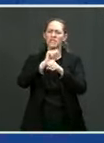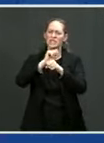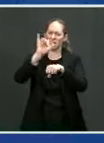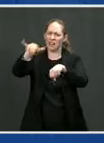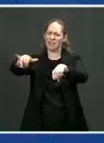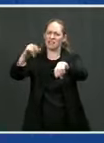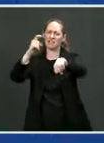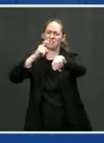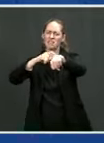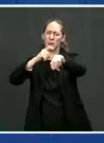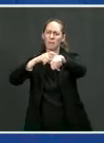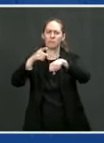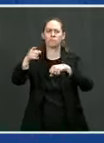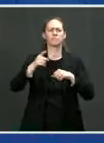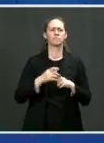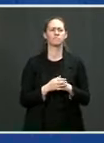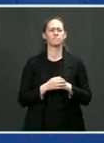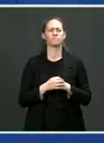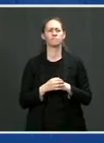45 years my senior.